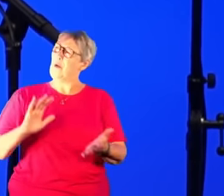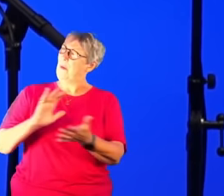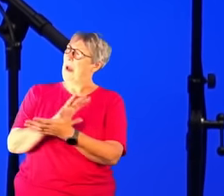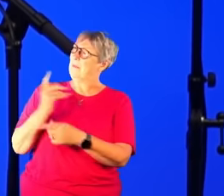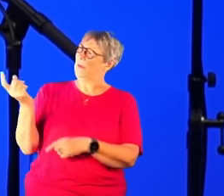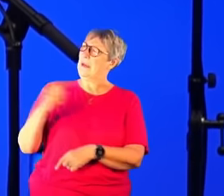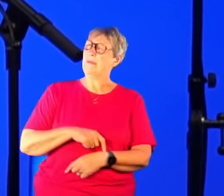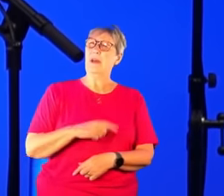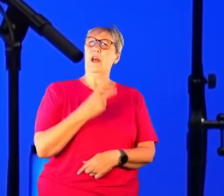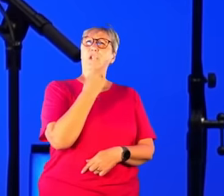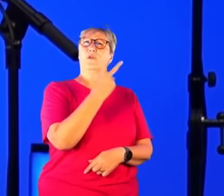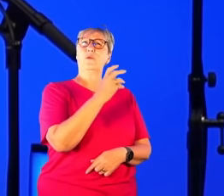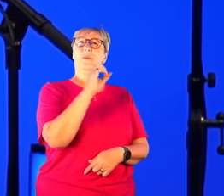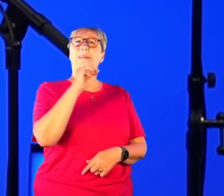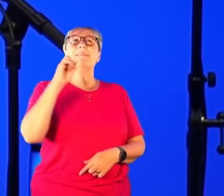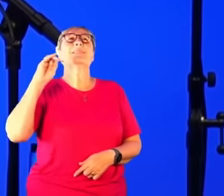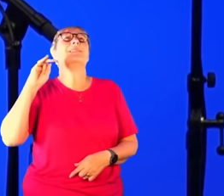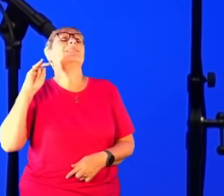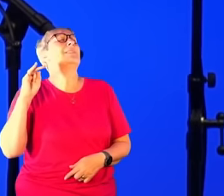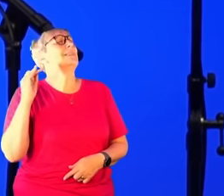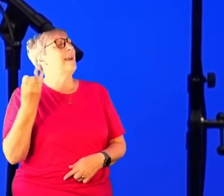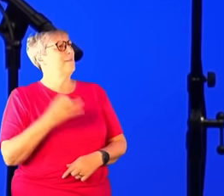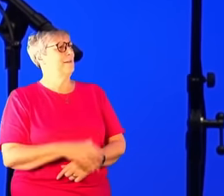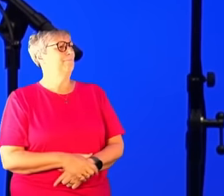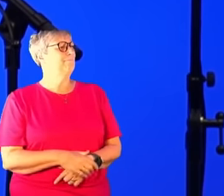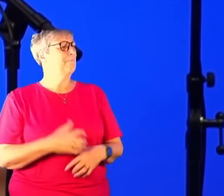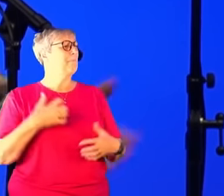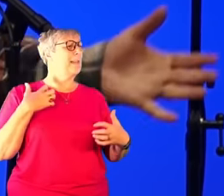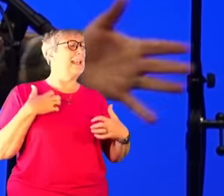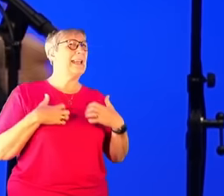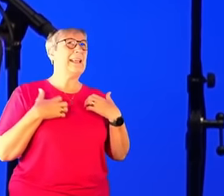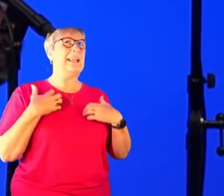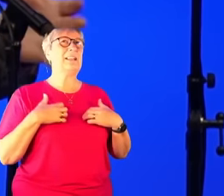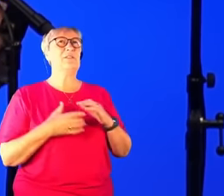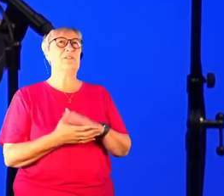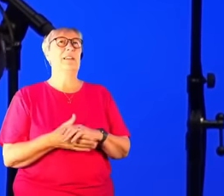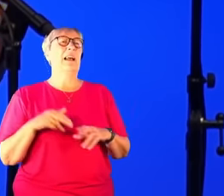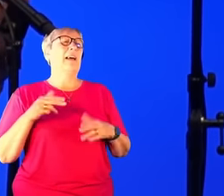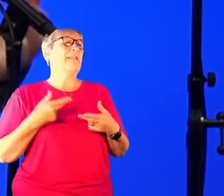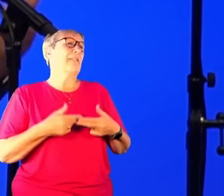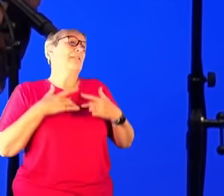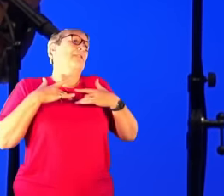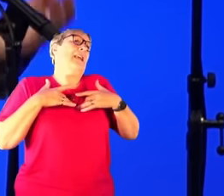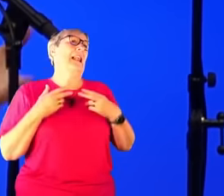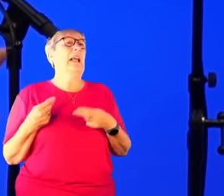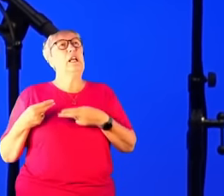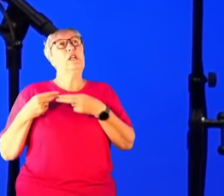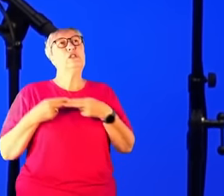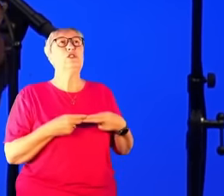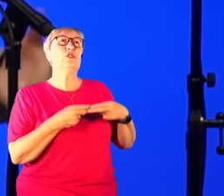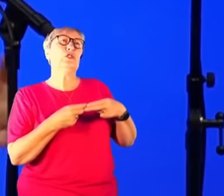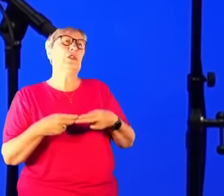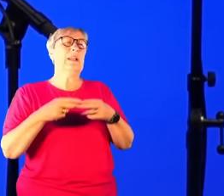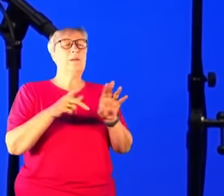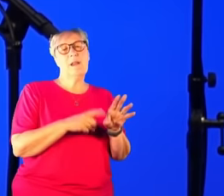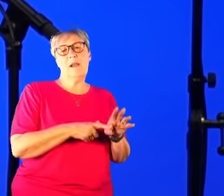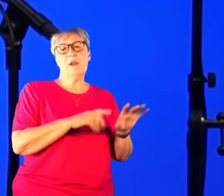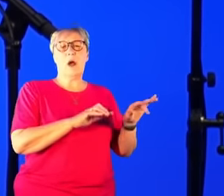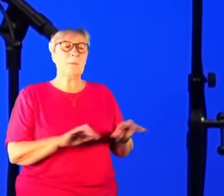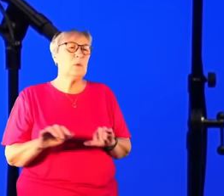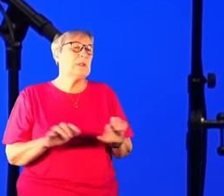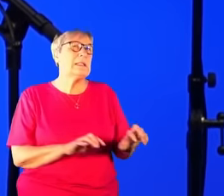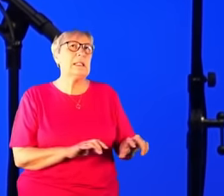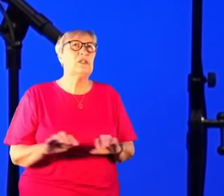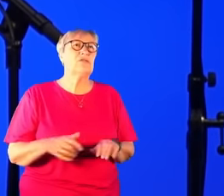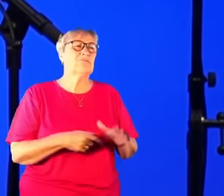in 2007. It was really interesting, really. I feel like I've been on a journey as a kind of young musician. I started playing piano